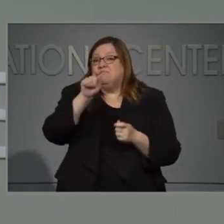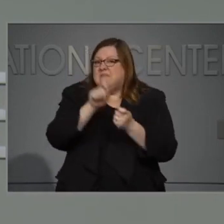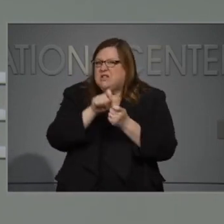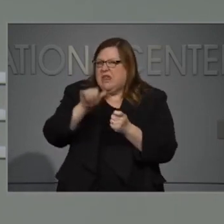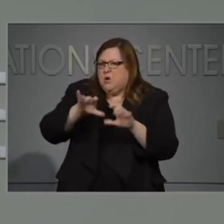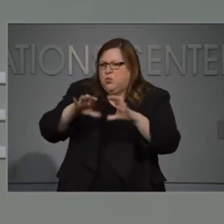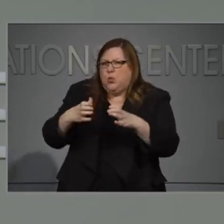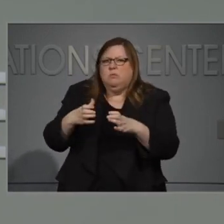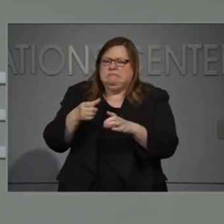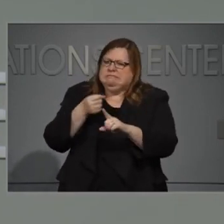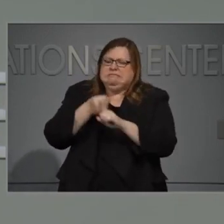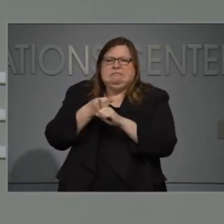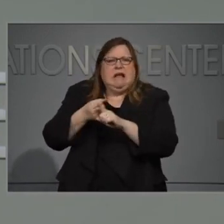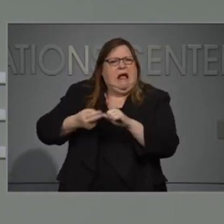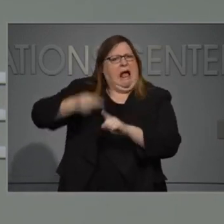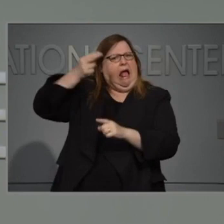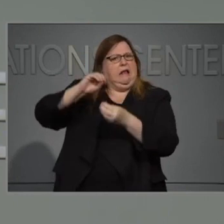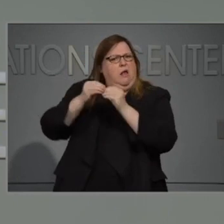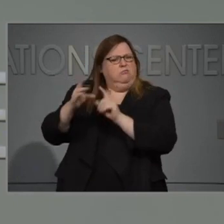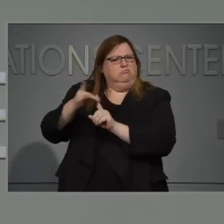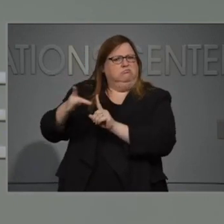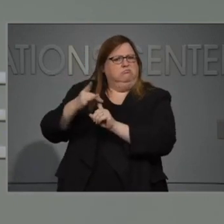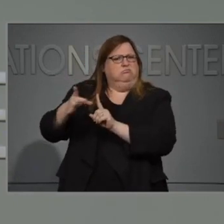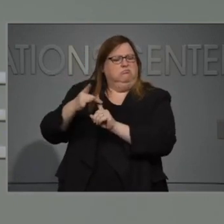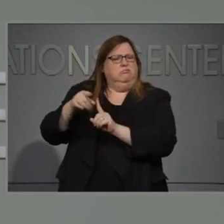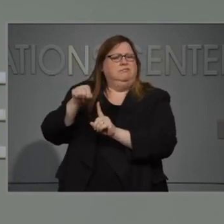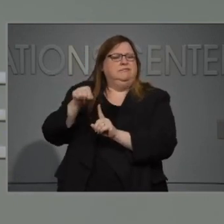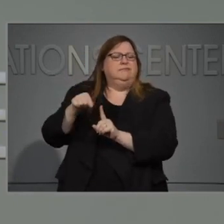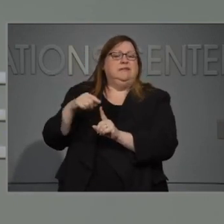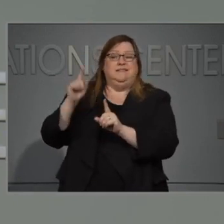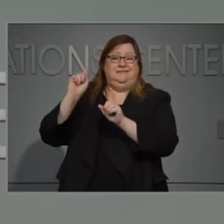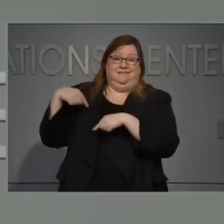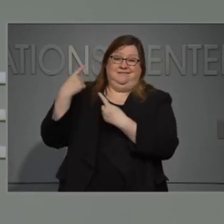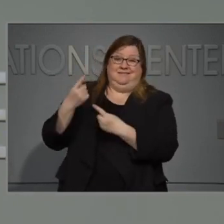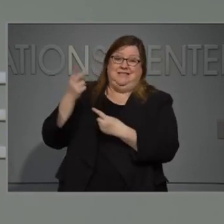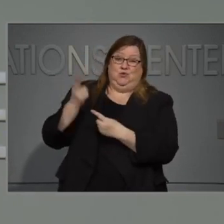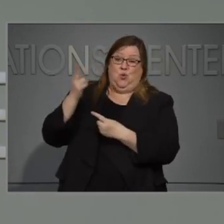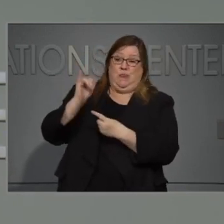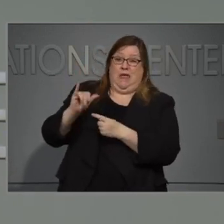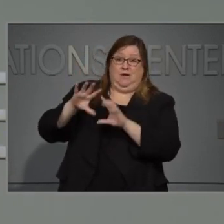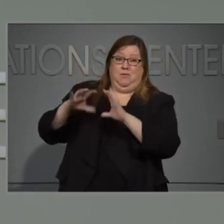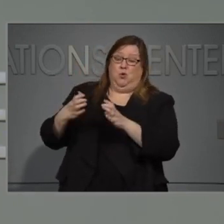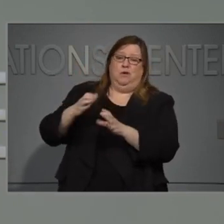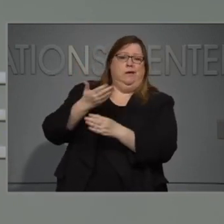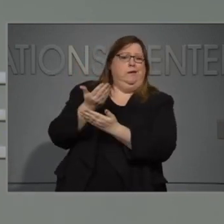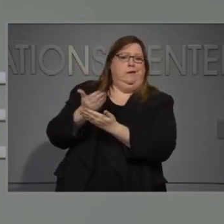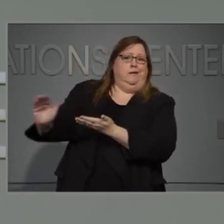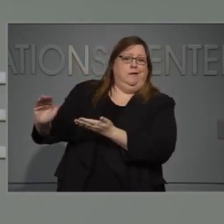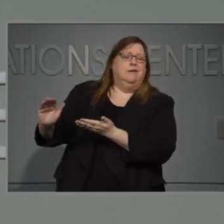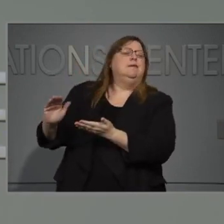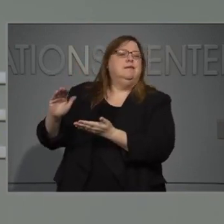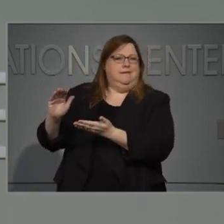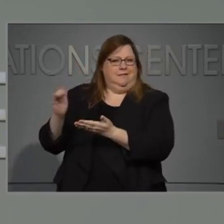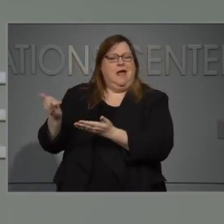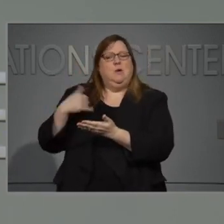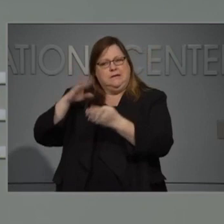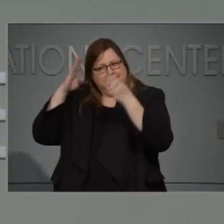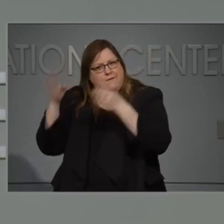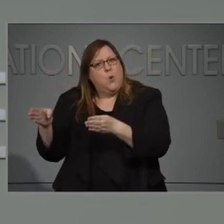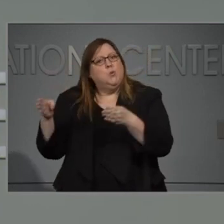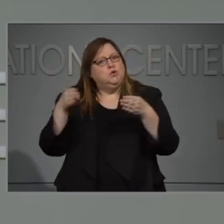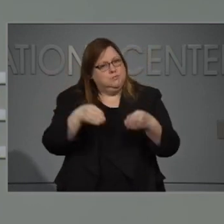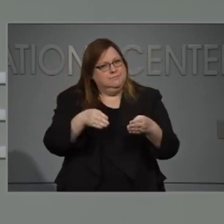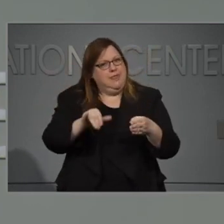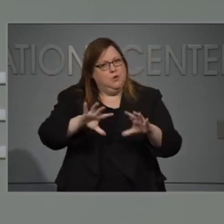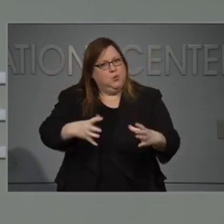hit hardest by this pandemic, our historically marginalized populations. As the Secretary announced earlier in